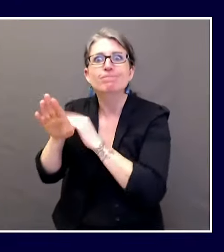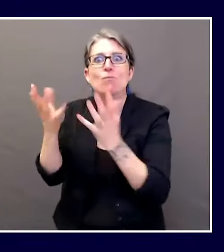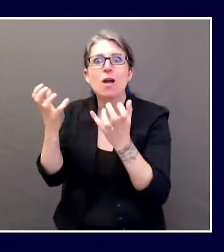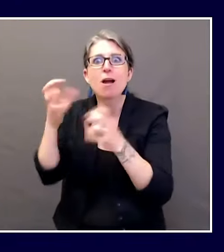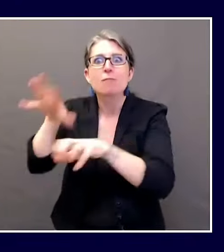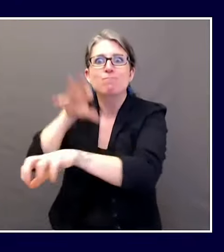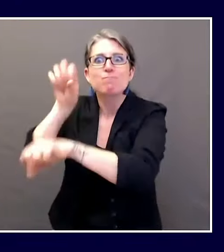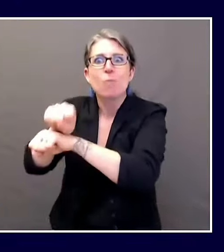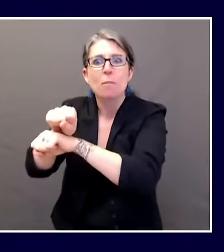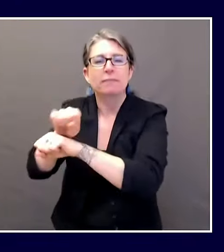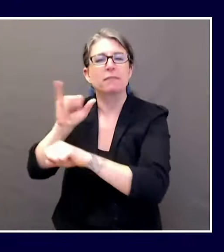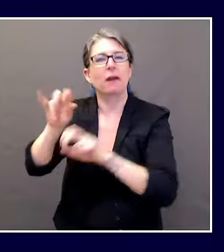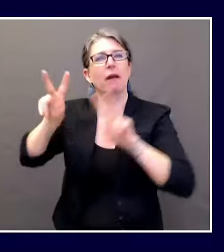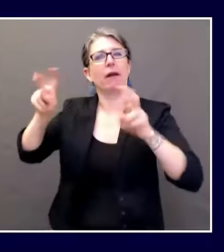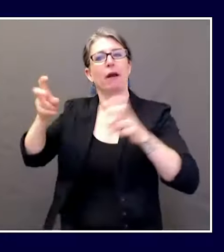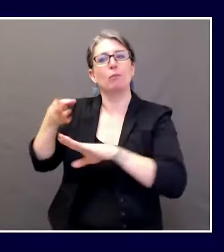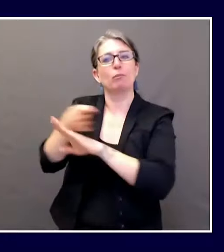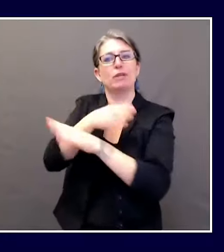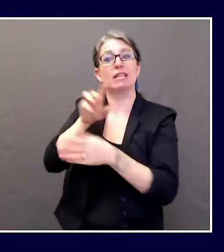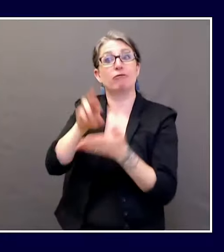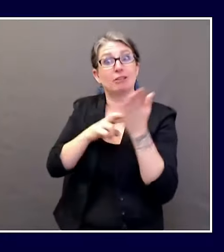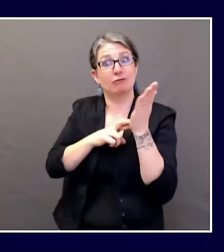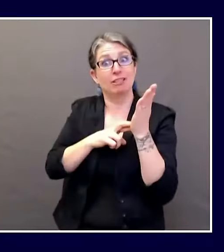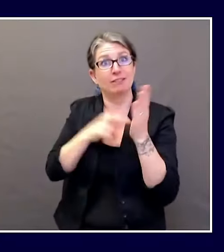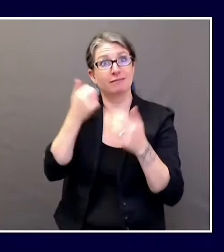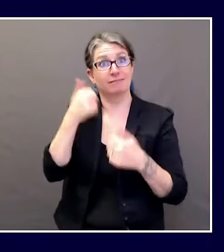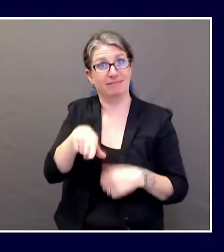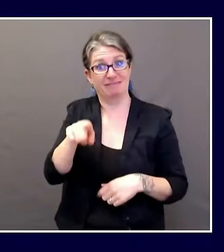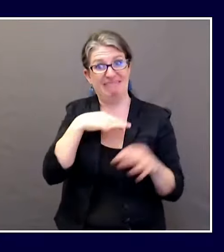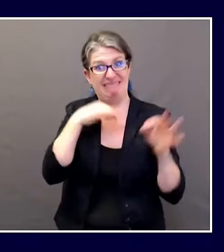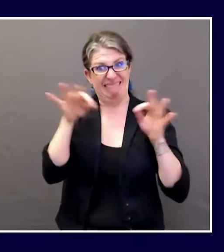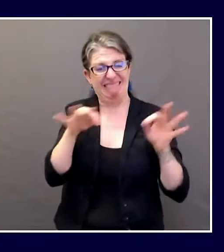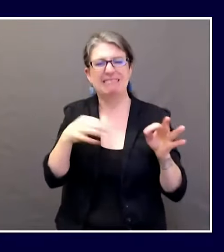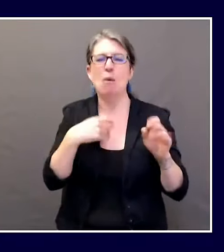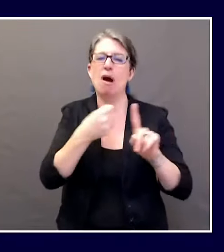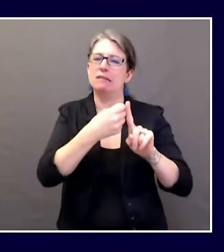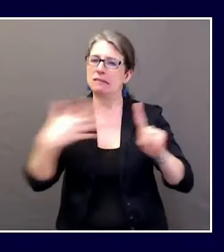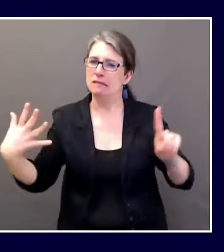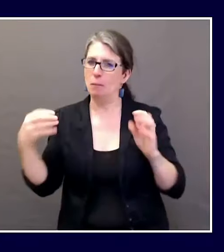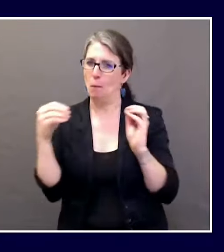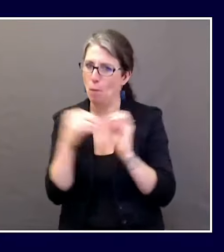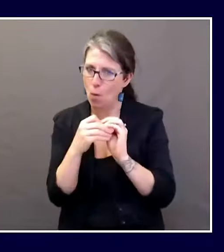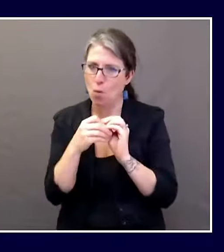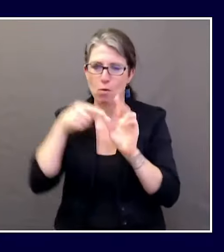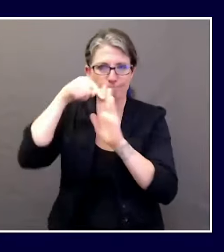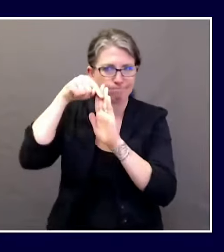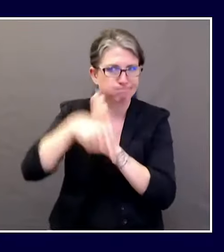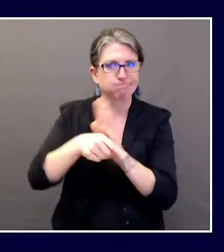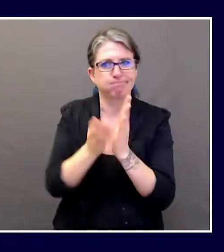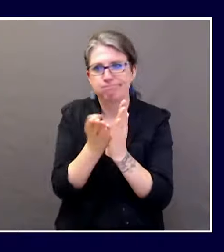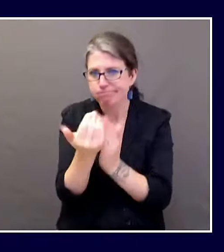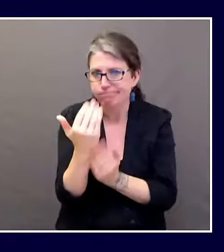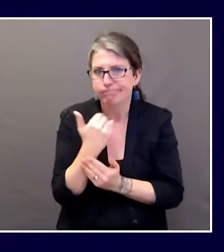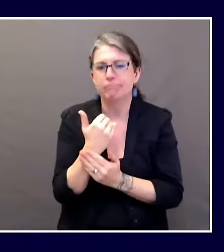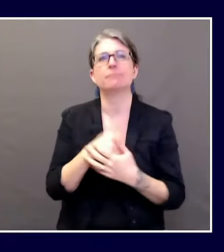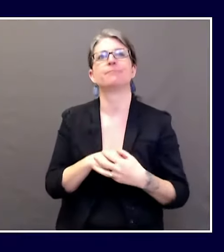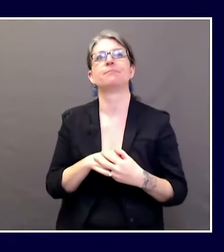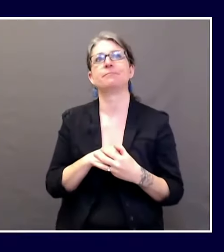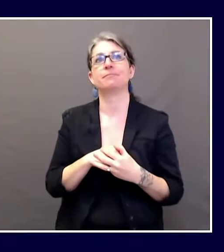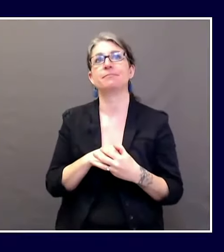it. First of all, the pre-registration system underwent a soft opening on Tuesday.